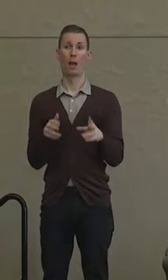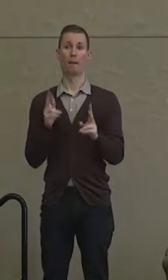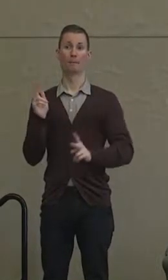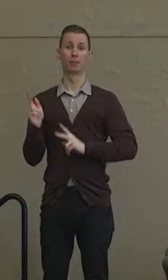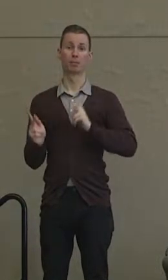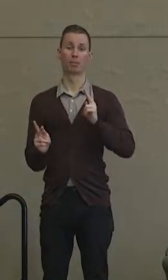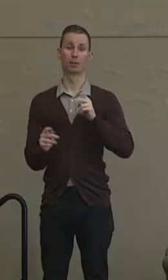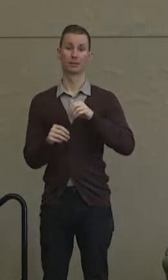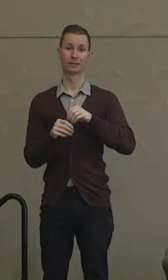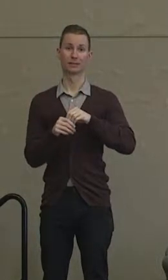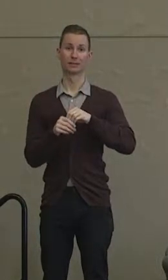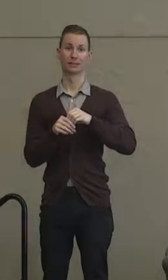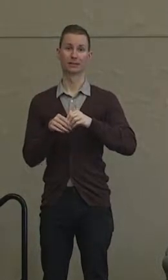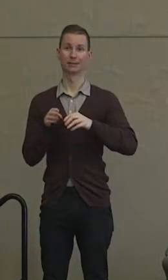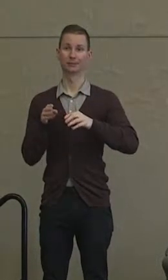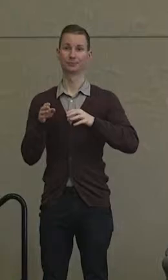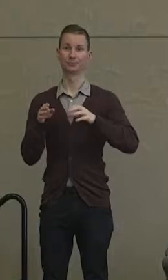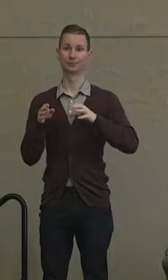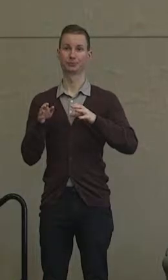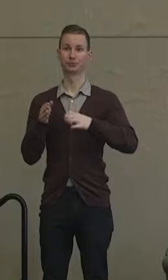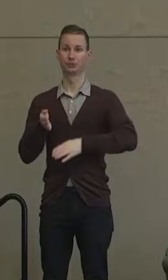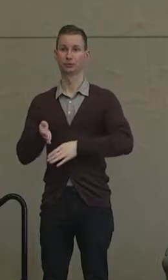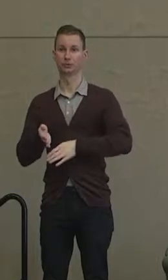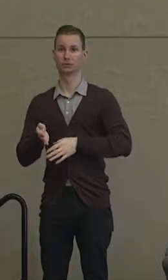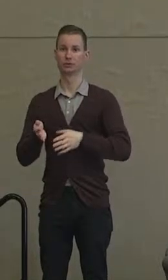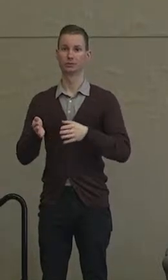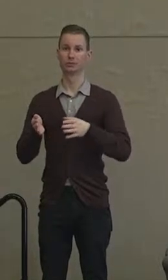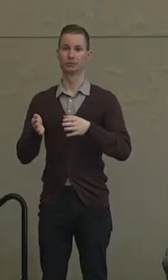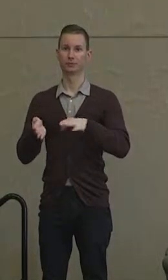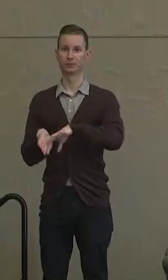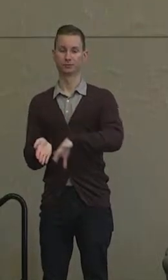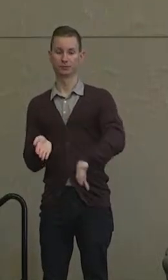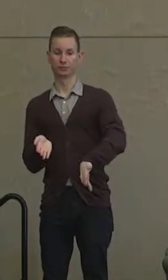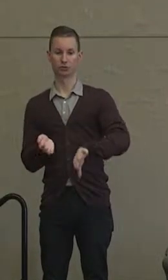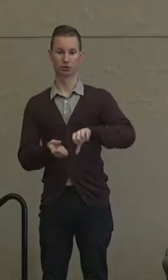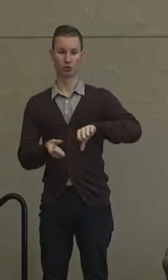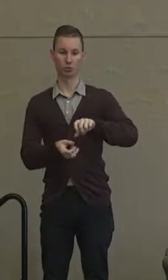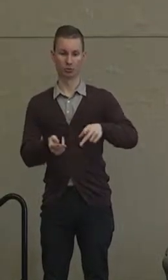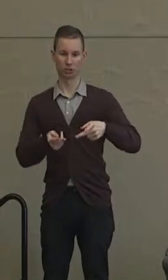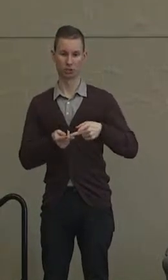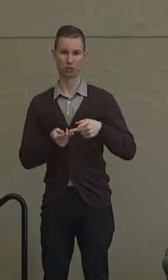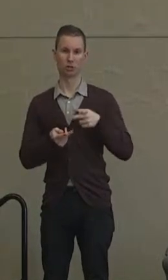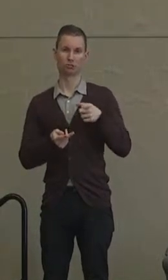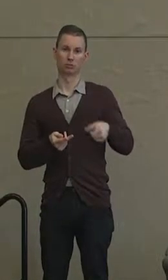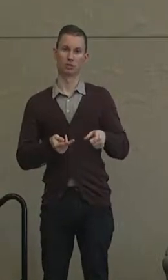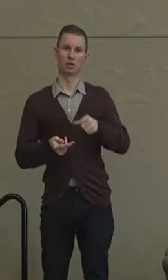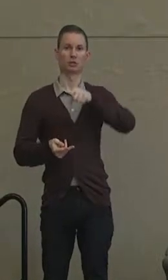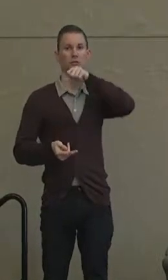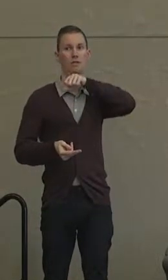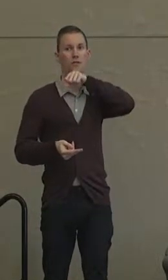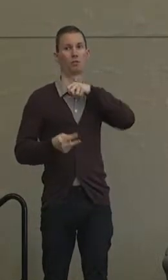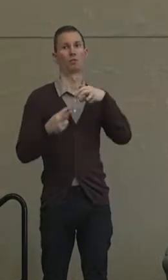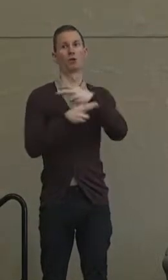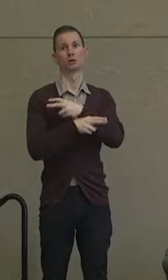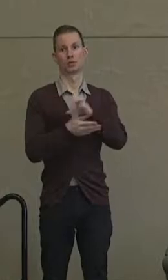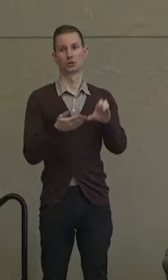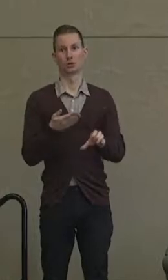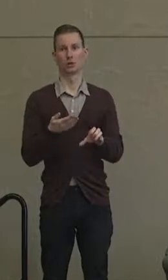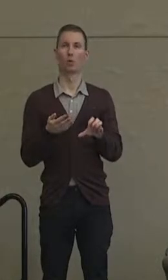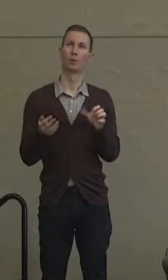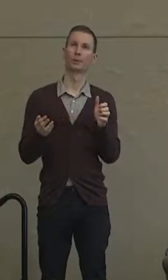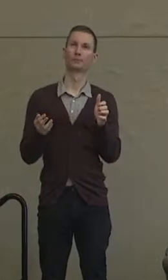people in disadvantaged social positions suffer consequences that are worse, or at least they're